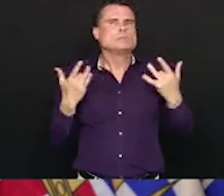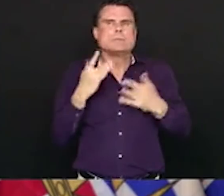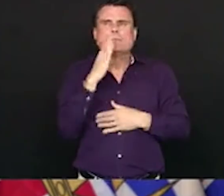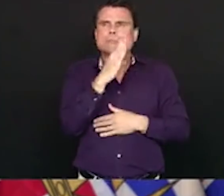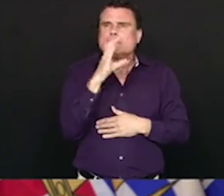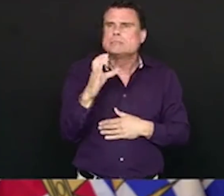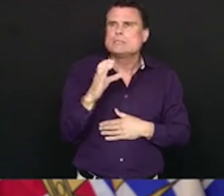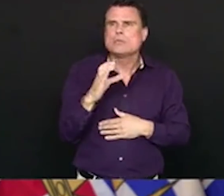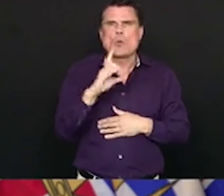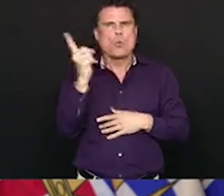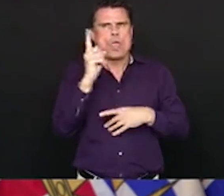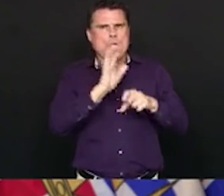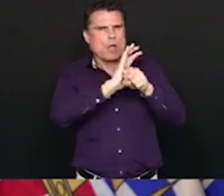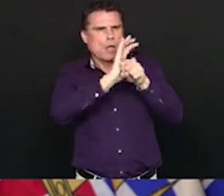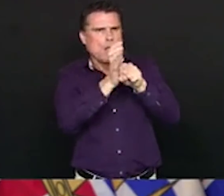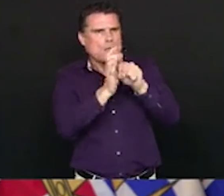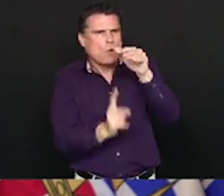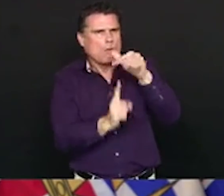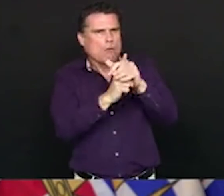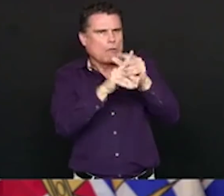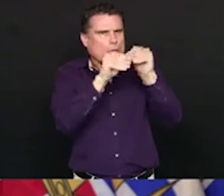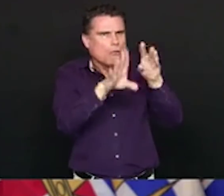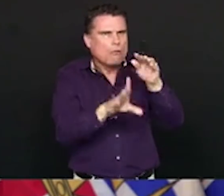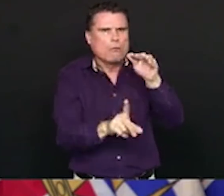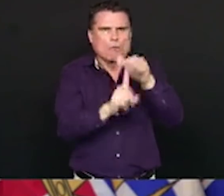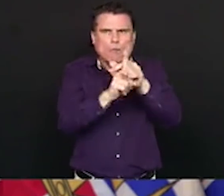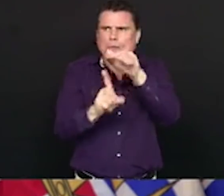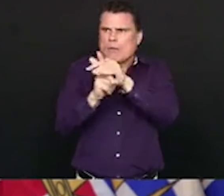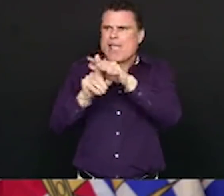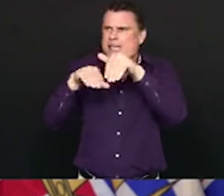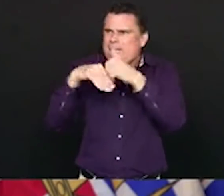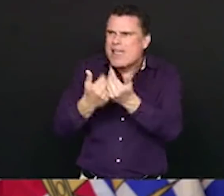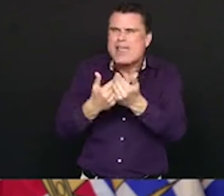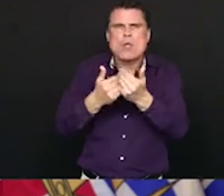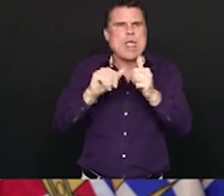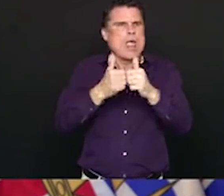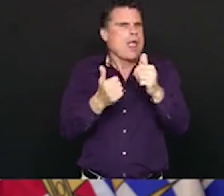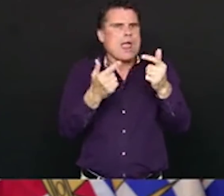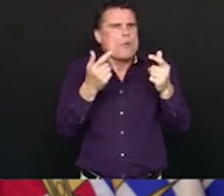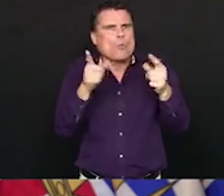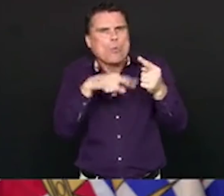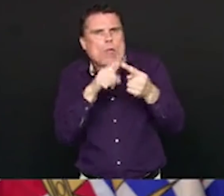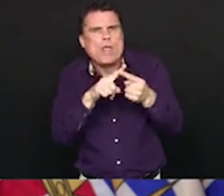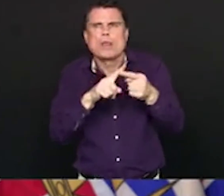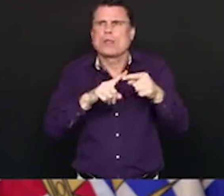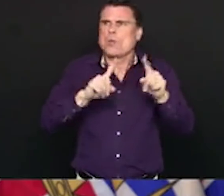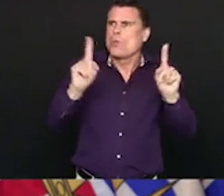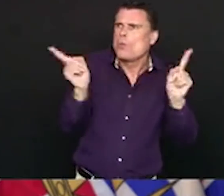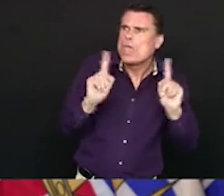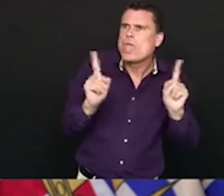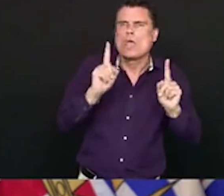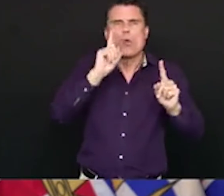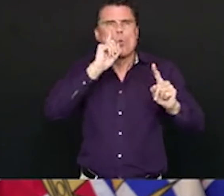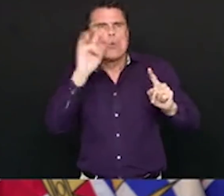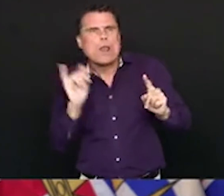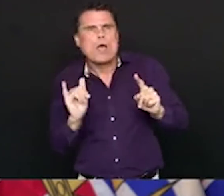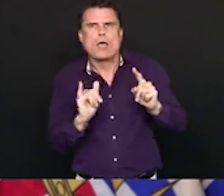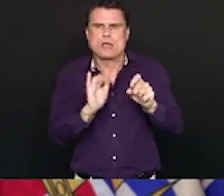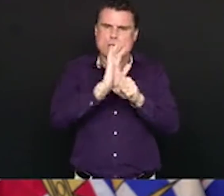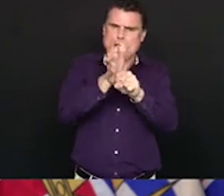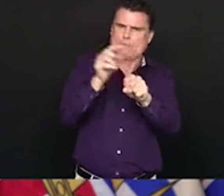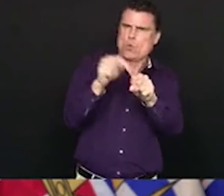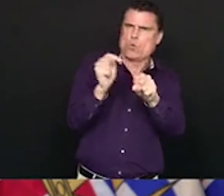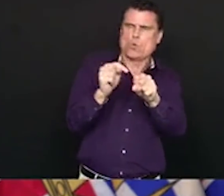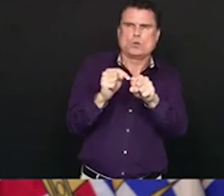outbreaks like we've seen in other parts of the world. So those are the critical things. We need to find that balance, the balance